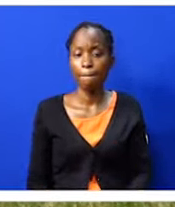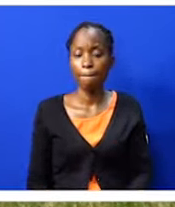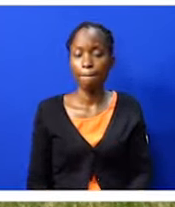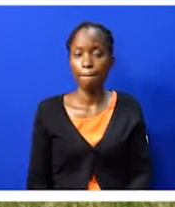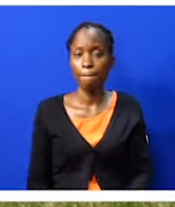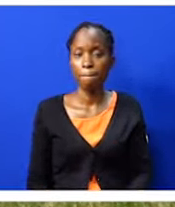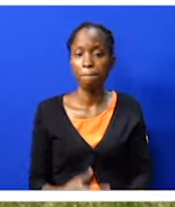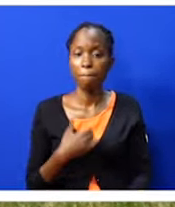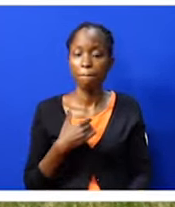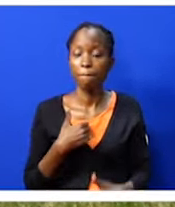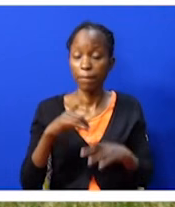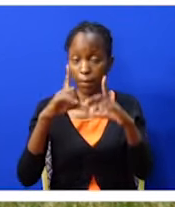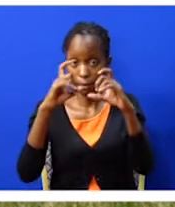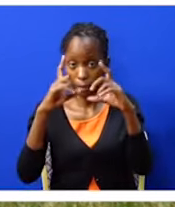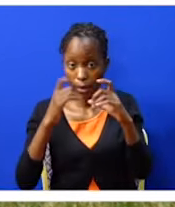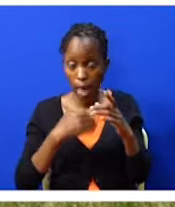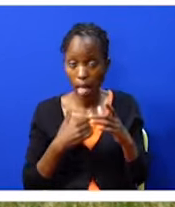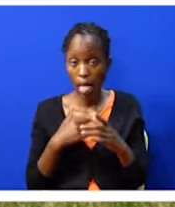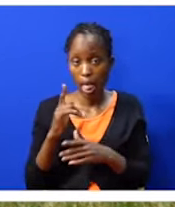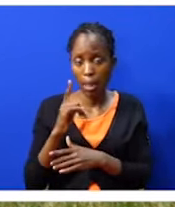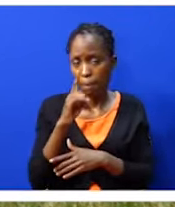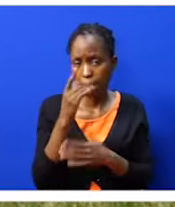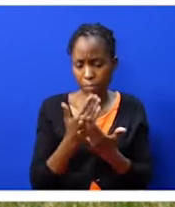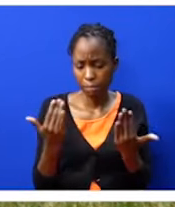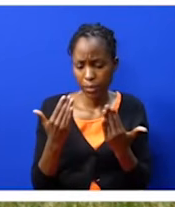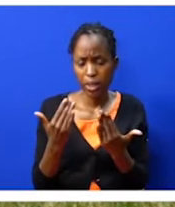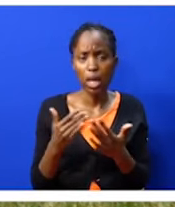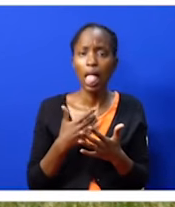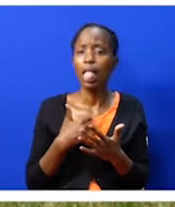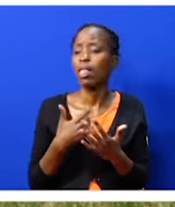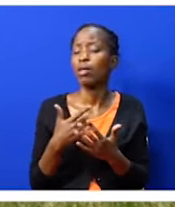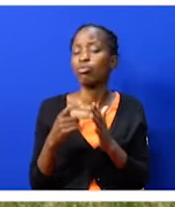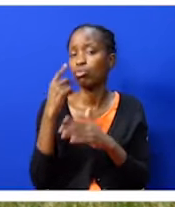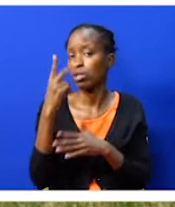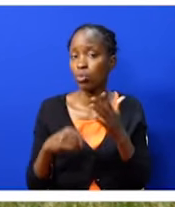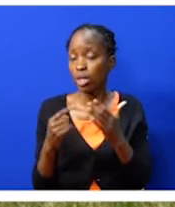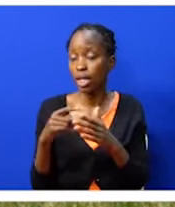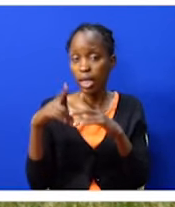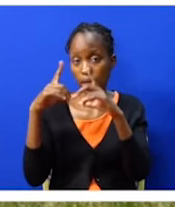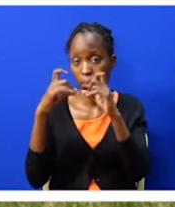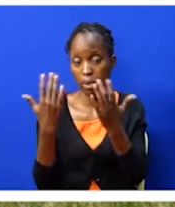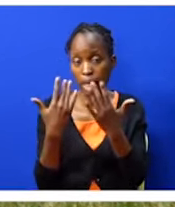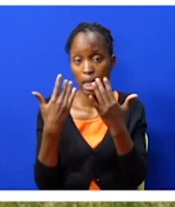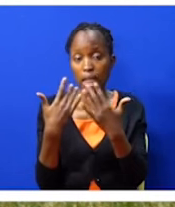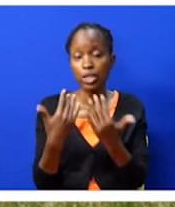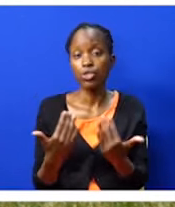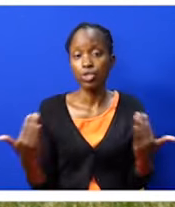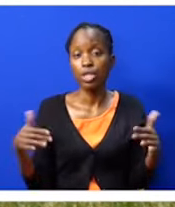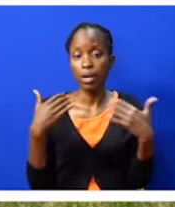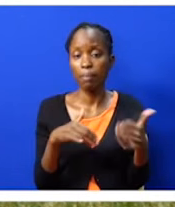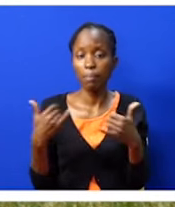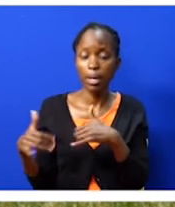Yes, I have some pictures of children who are playing together. They're actually